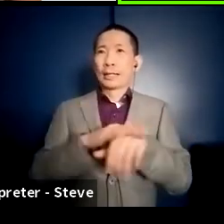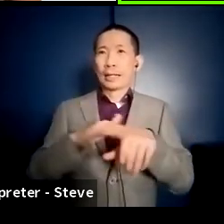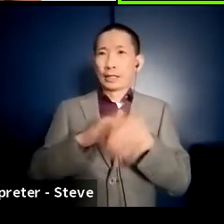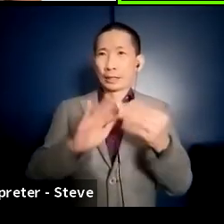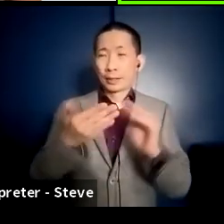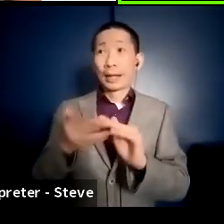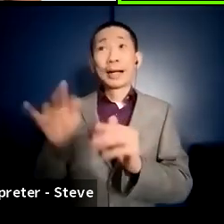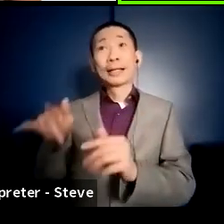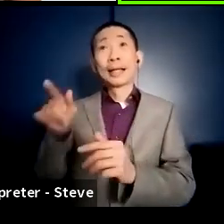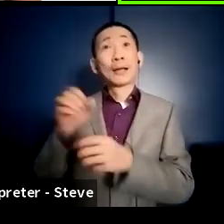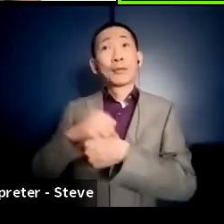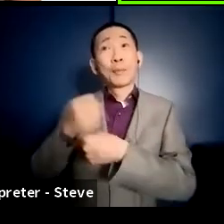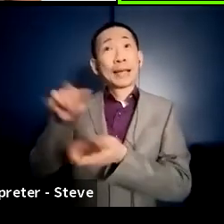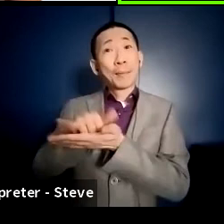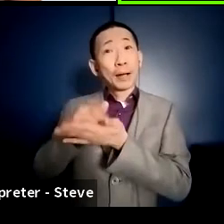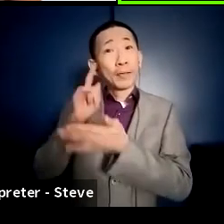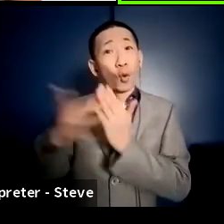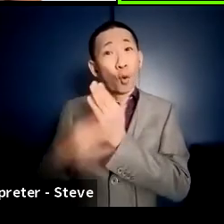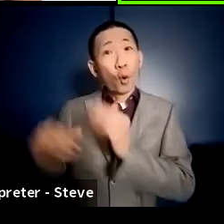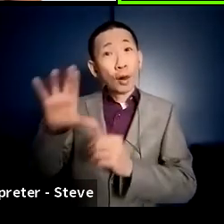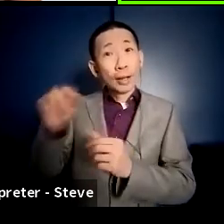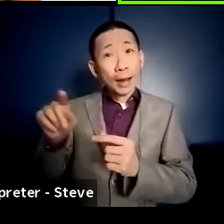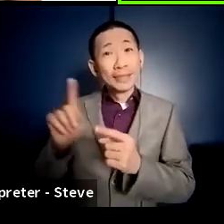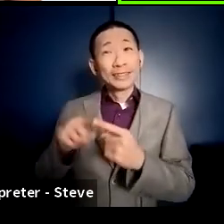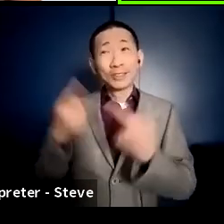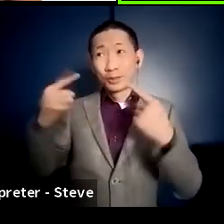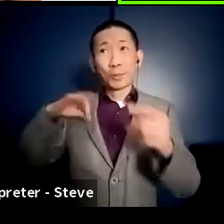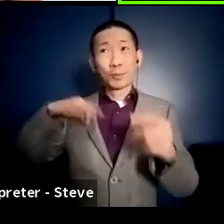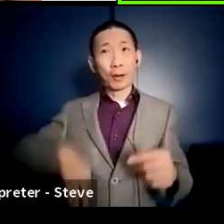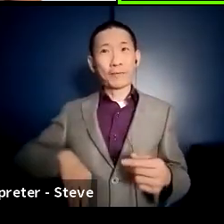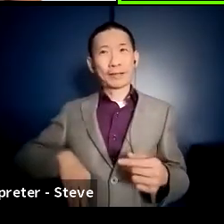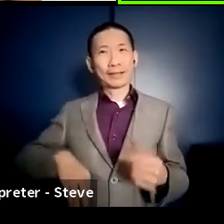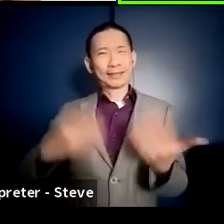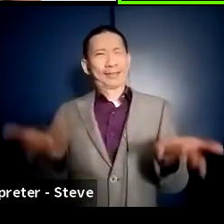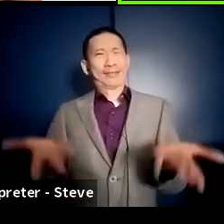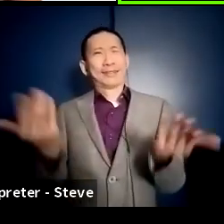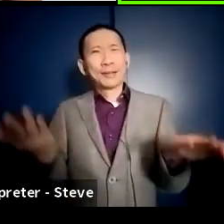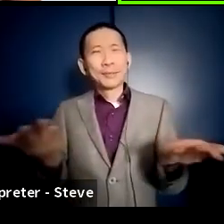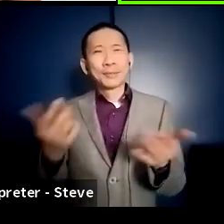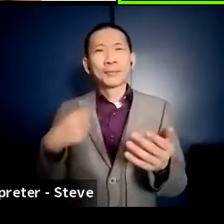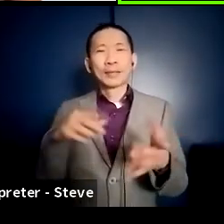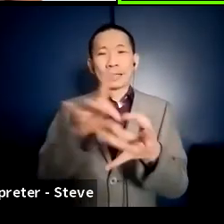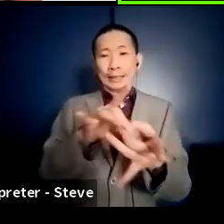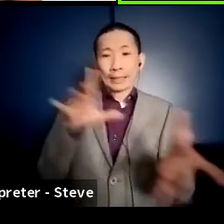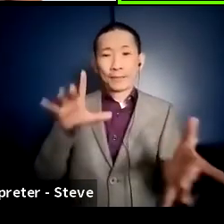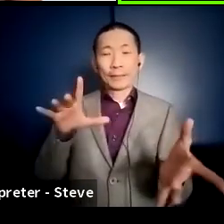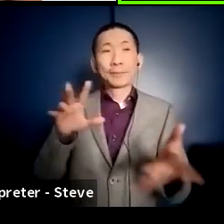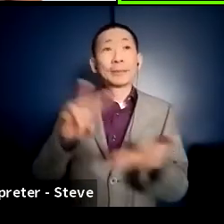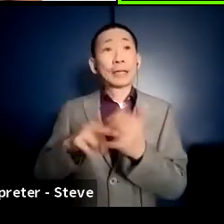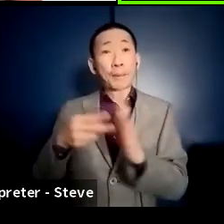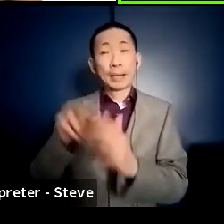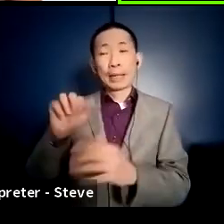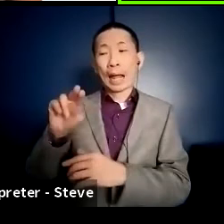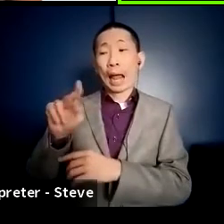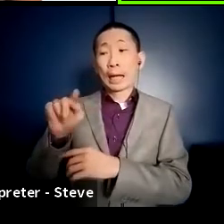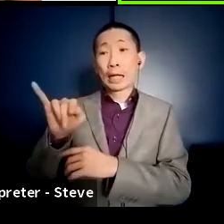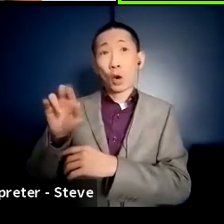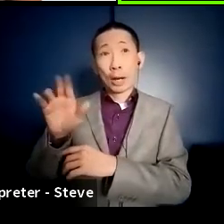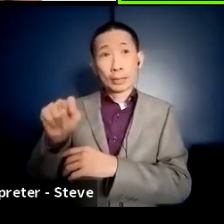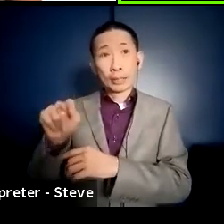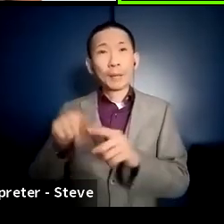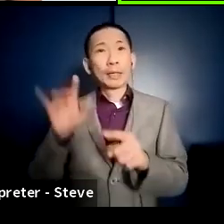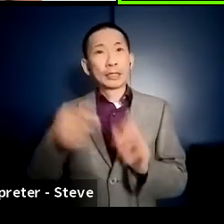to make money. Like, hello? So we're talking about divestment, being anti-racist. There's all of these examples of how that upholds